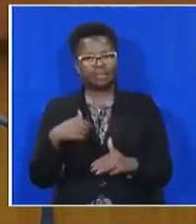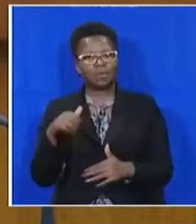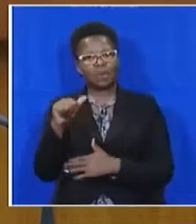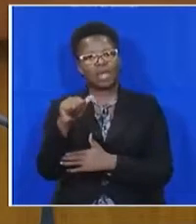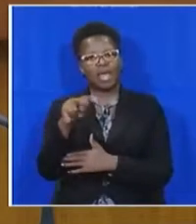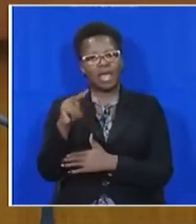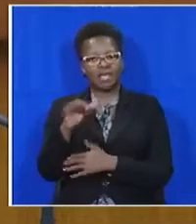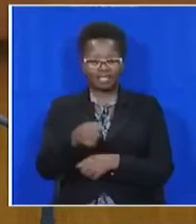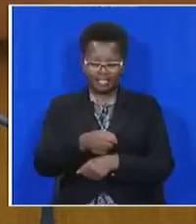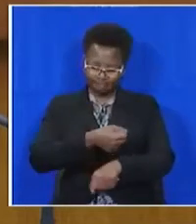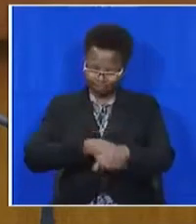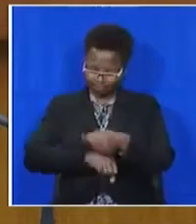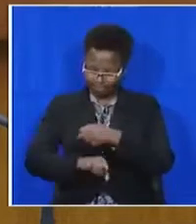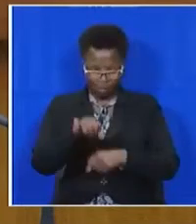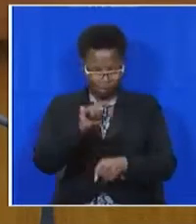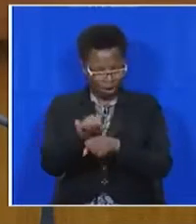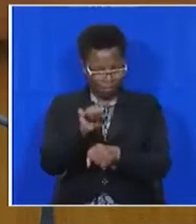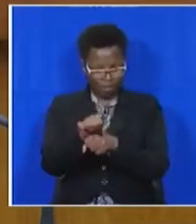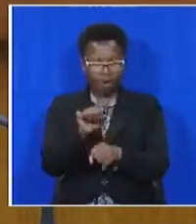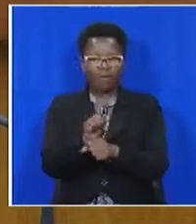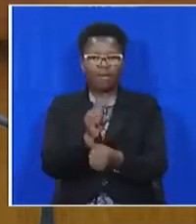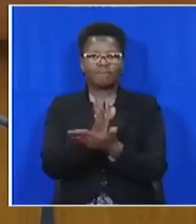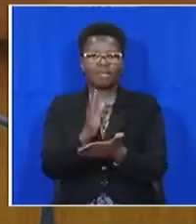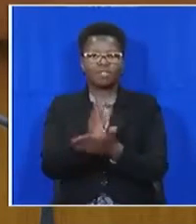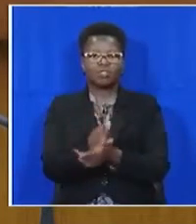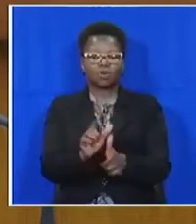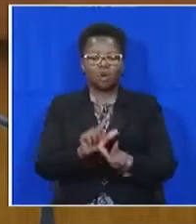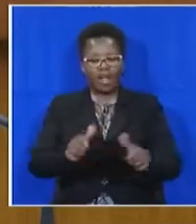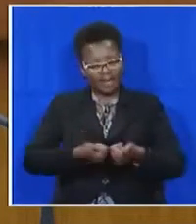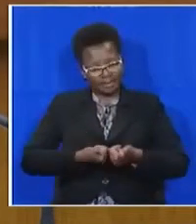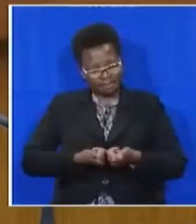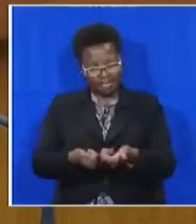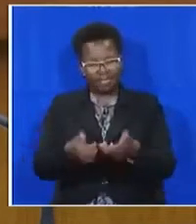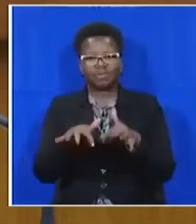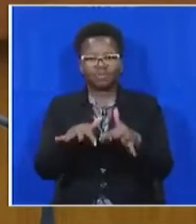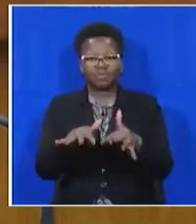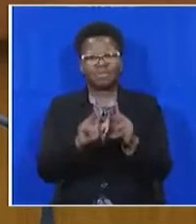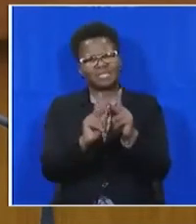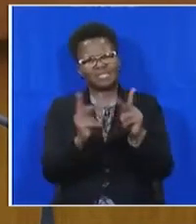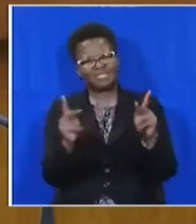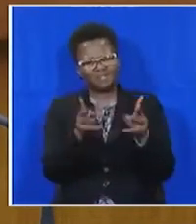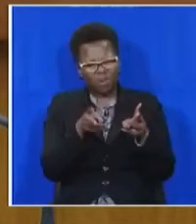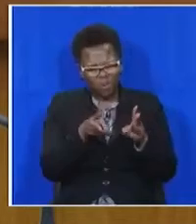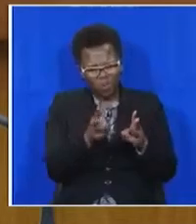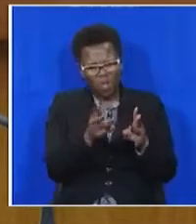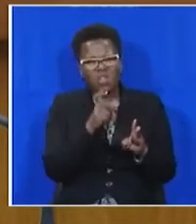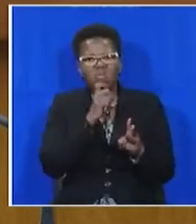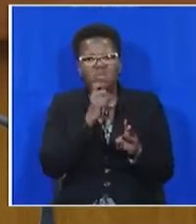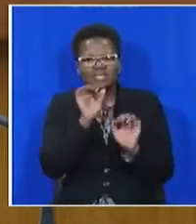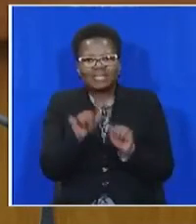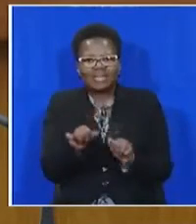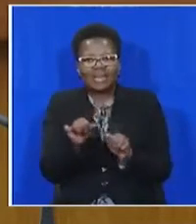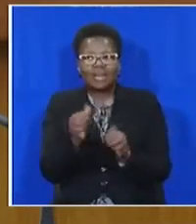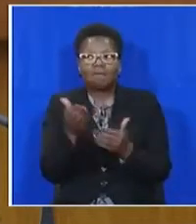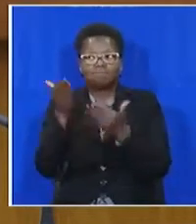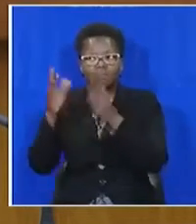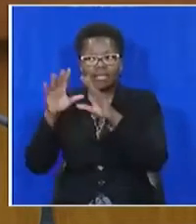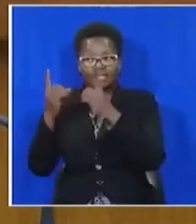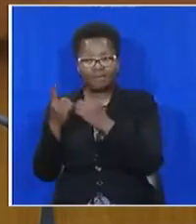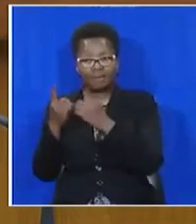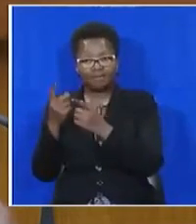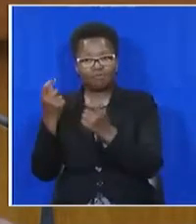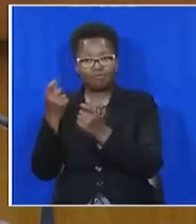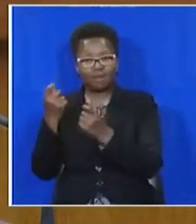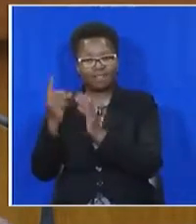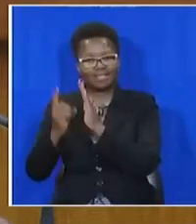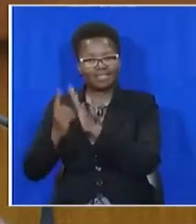the rollout of land reform through its various tools at the disposal of the Department of Rural Development